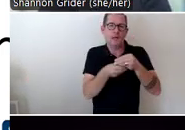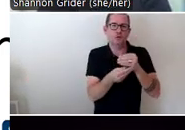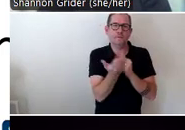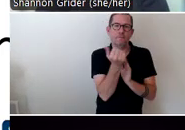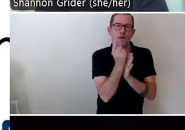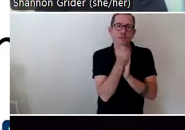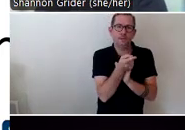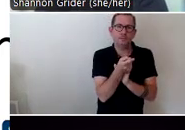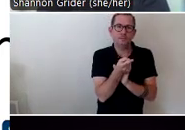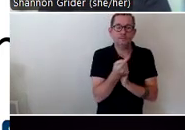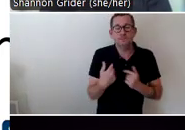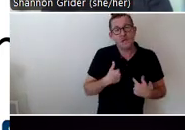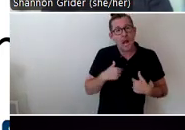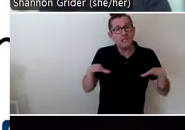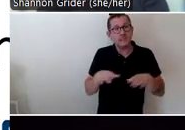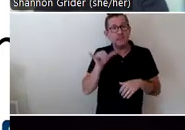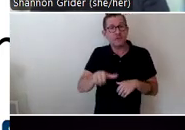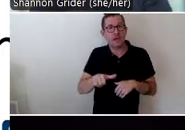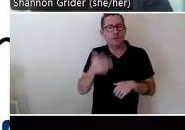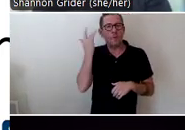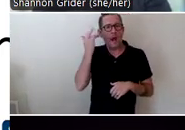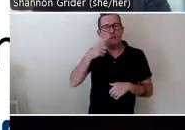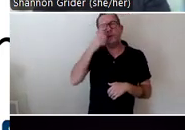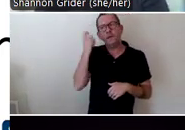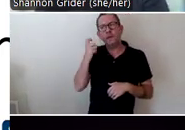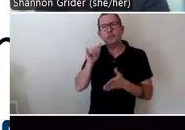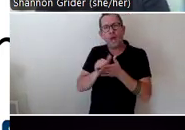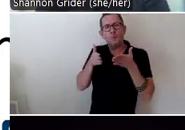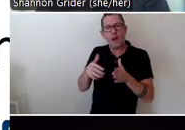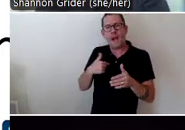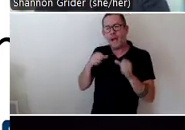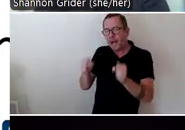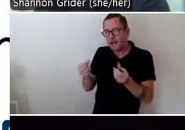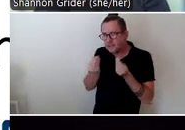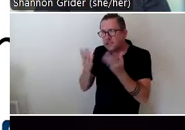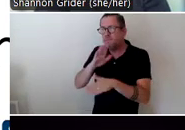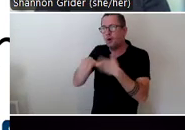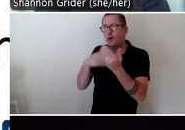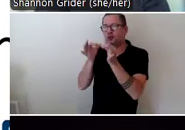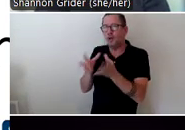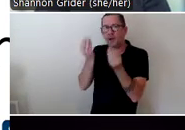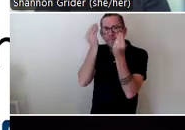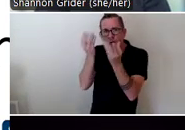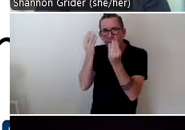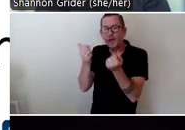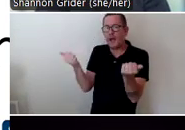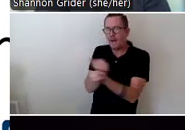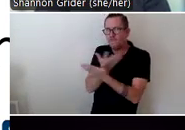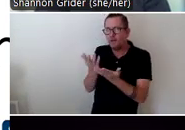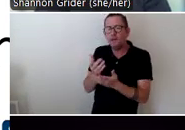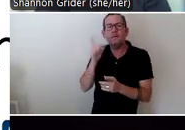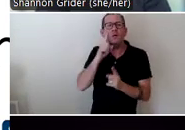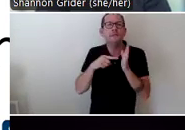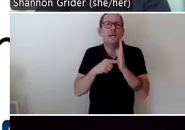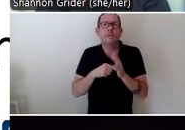in, getting to the room, etc. So if you go ahead and do it 15 minutes ahead of time, that way you're assured that the interpreter is there,